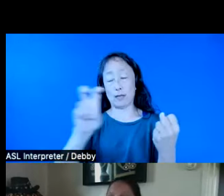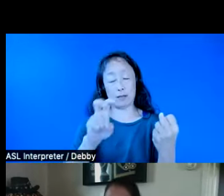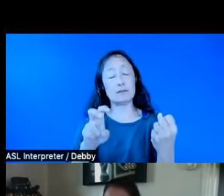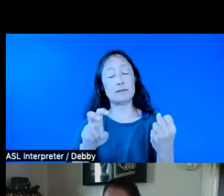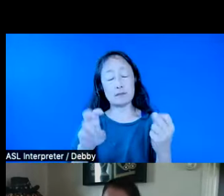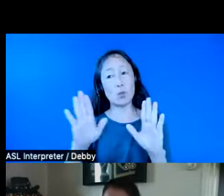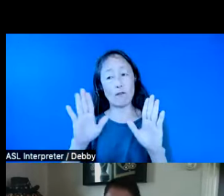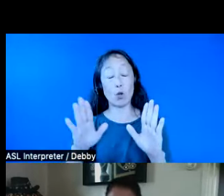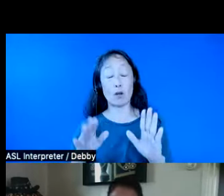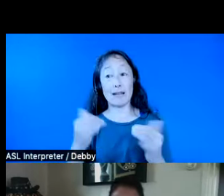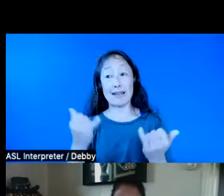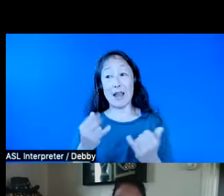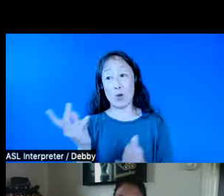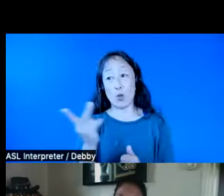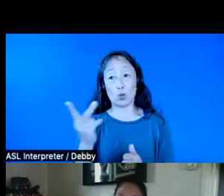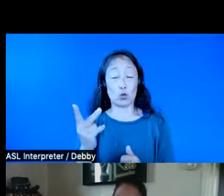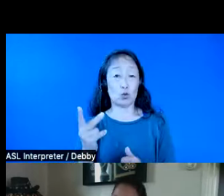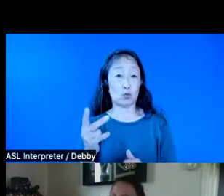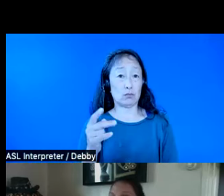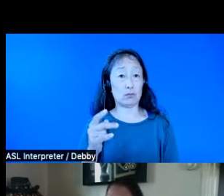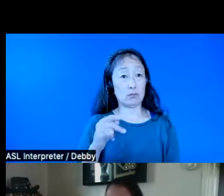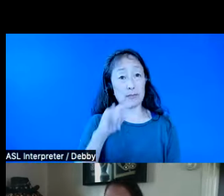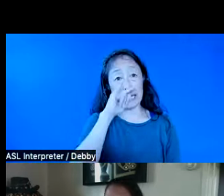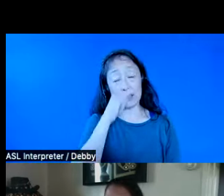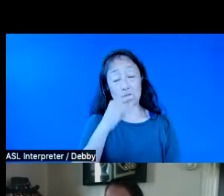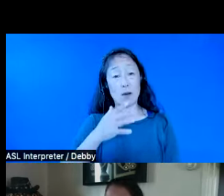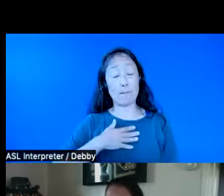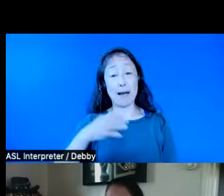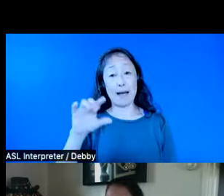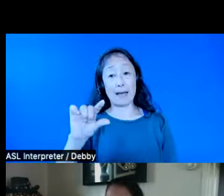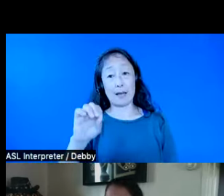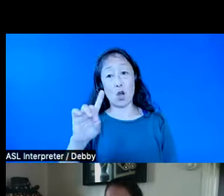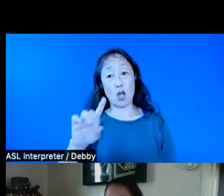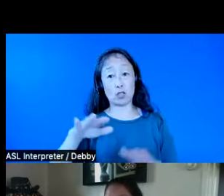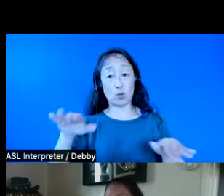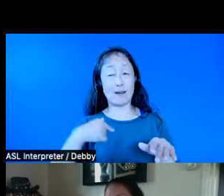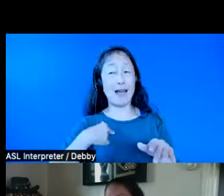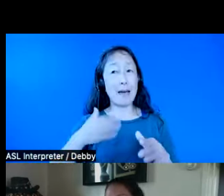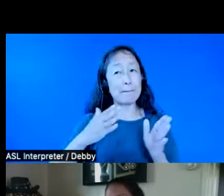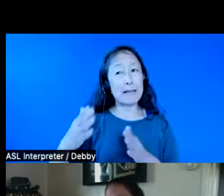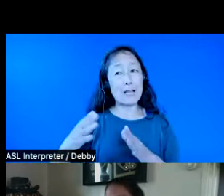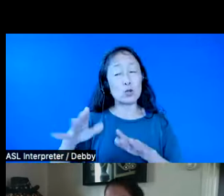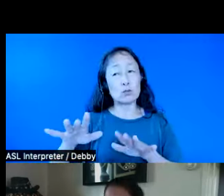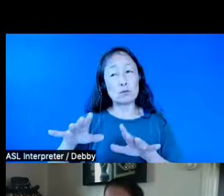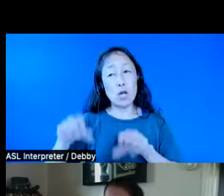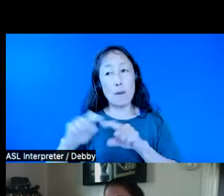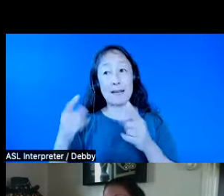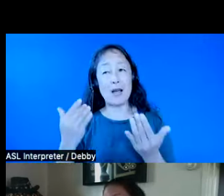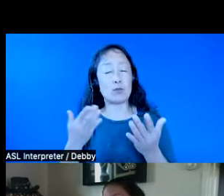now my godchildren. I was going to adopt them, but I chose to go through NICWA, and now